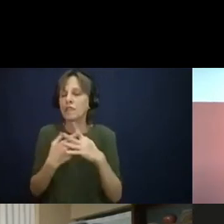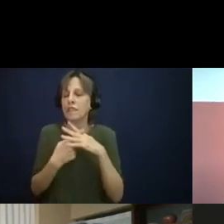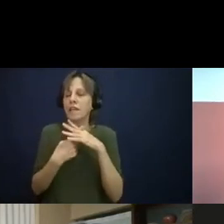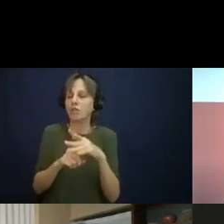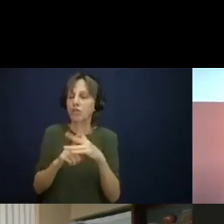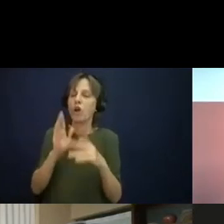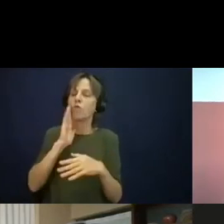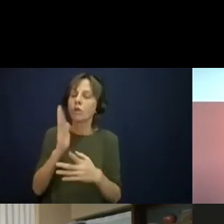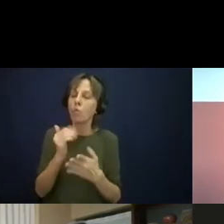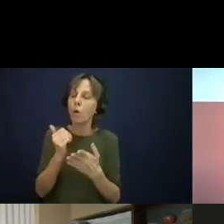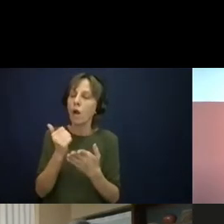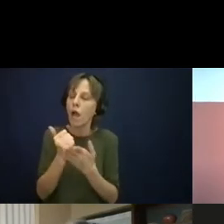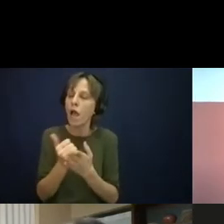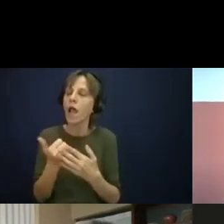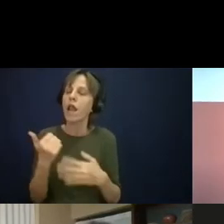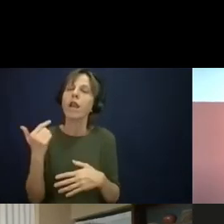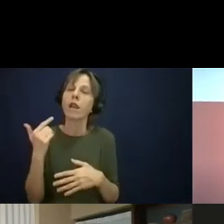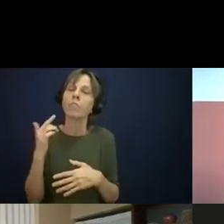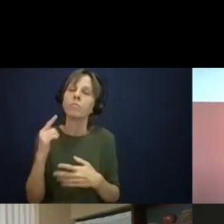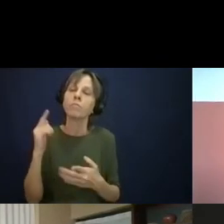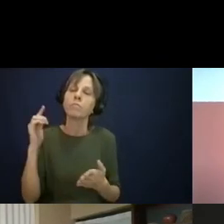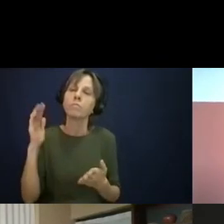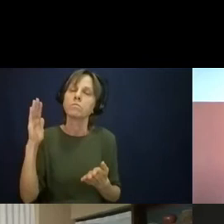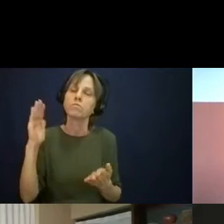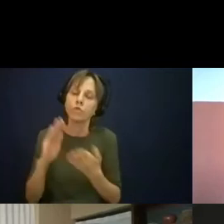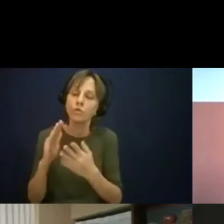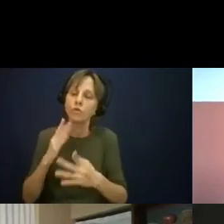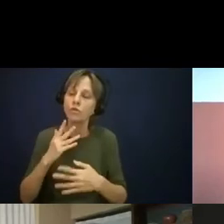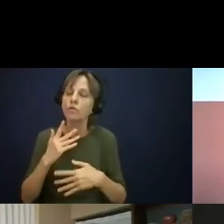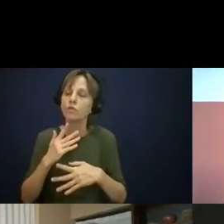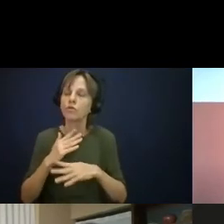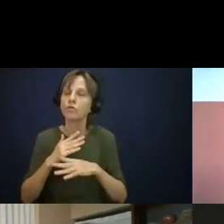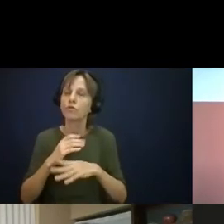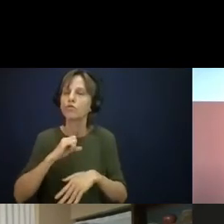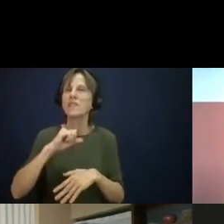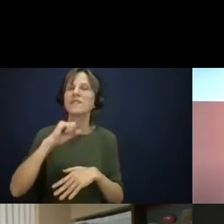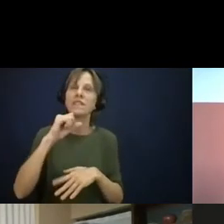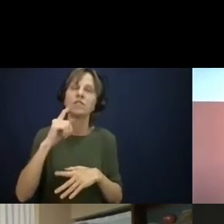help lower the resistance to including people's voices.